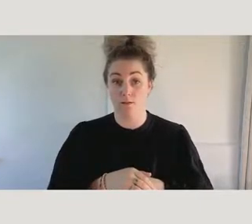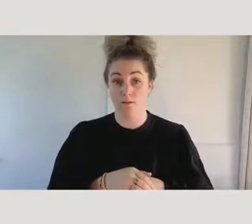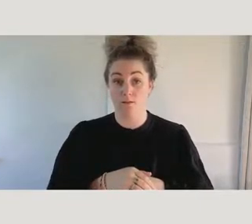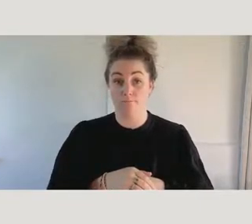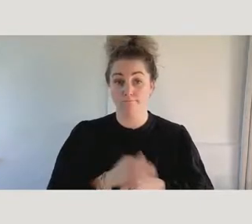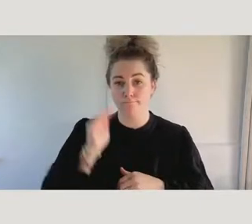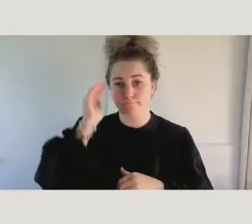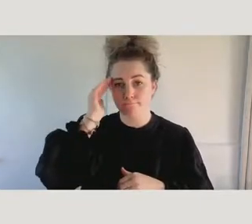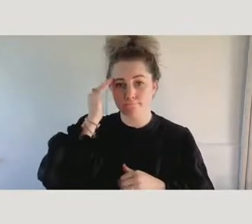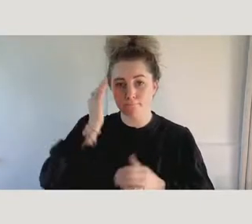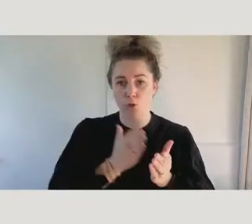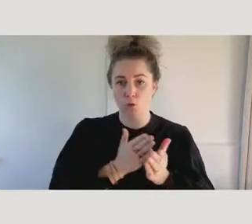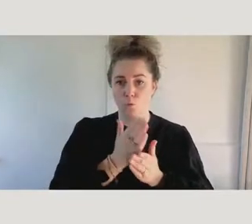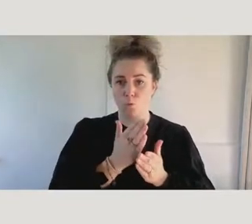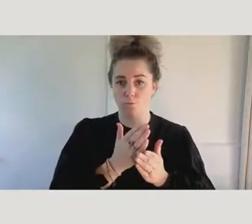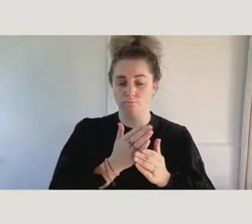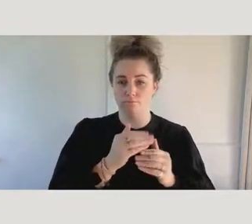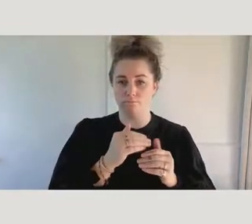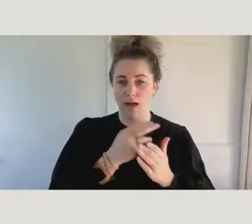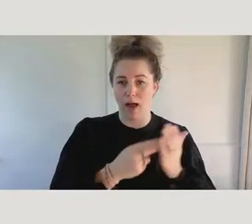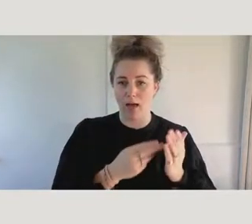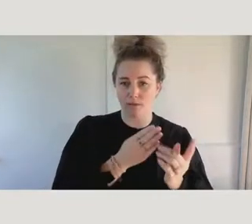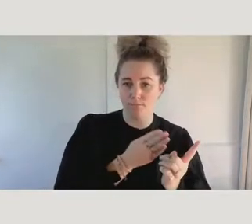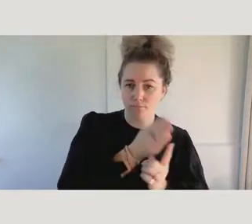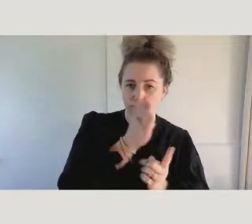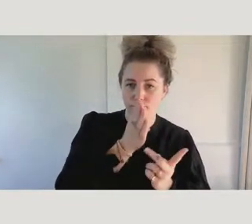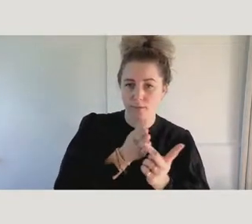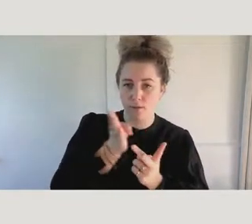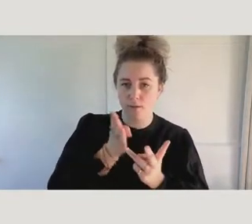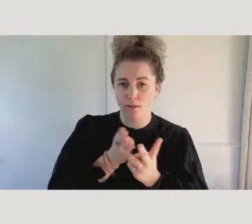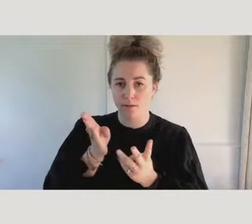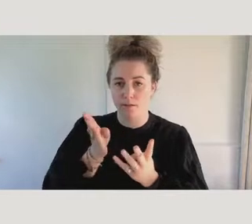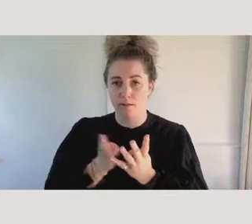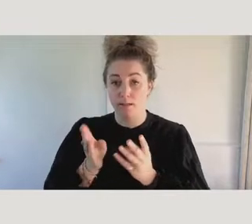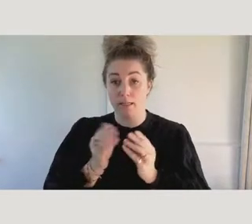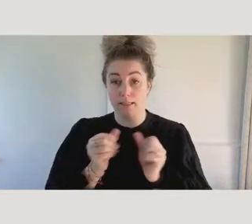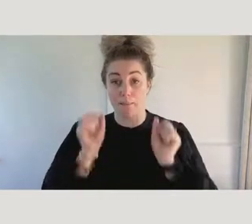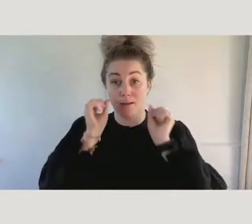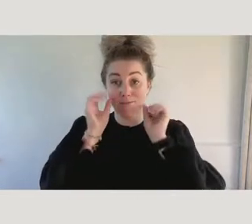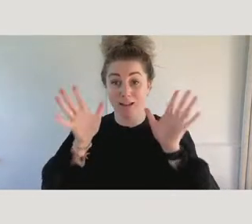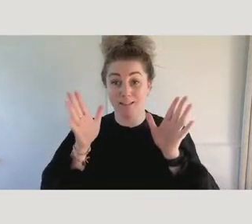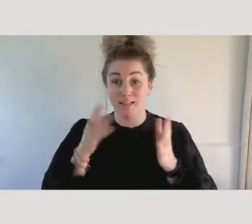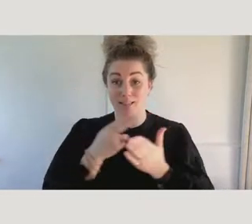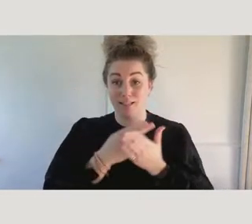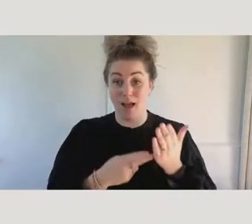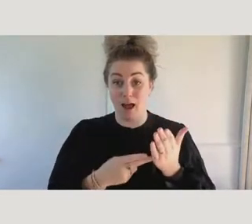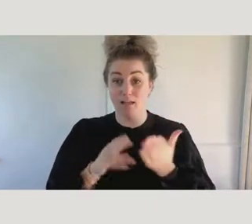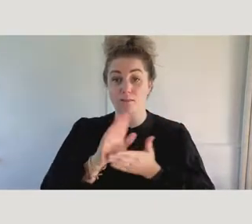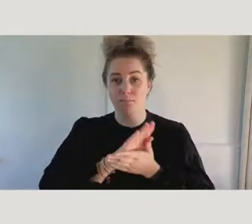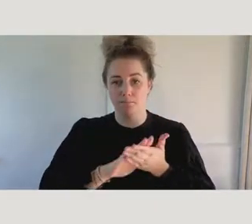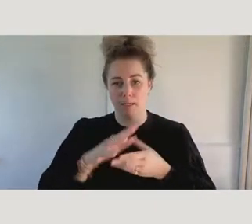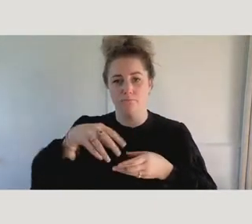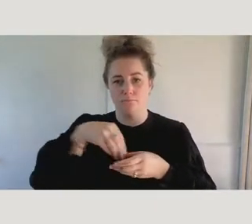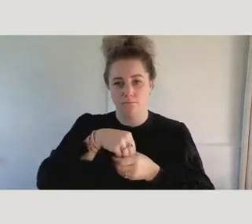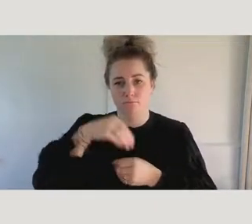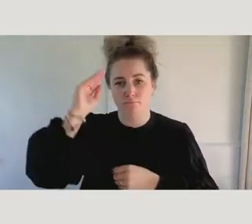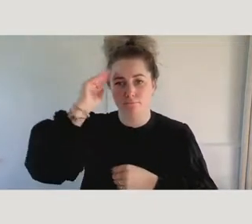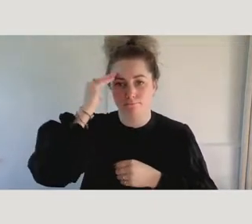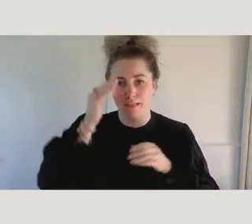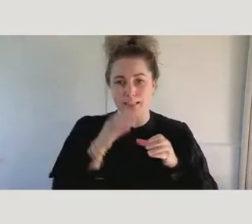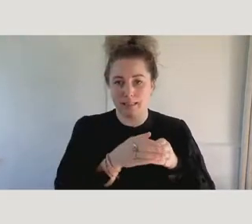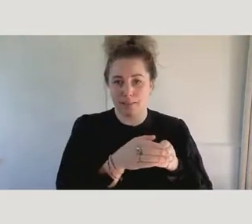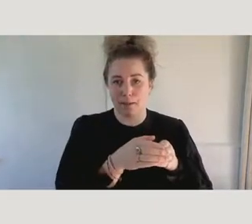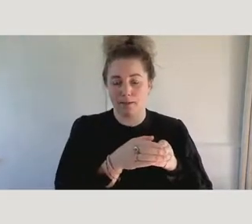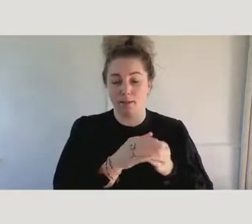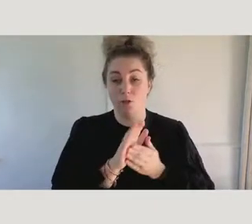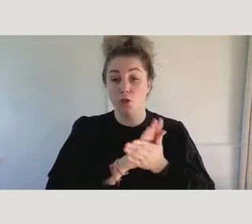in the Arts and I know that some of the most fantastic art comes from being indisciplined what I'm talking about